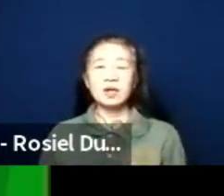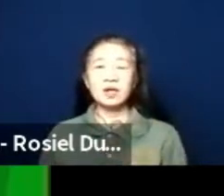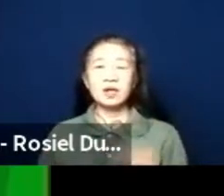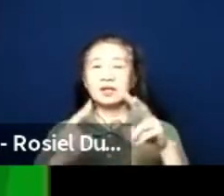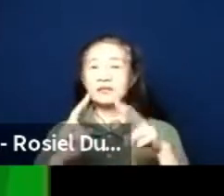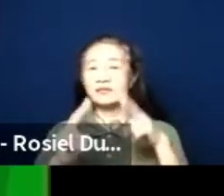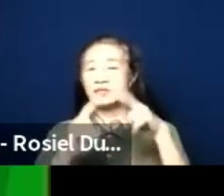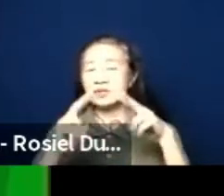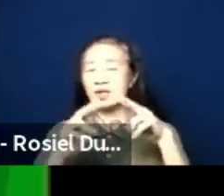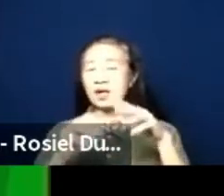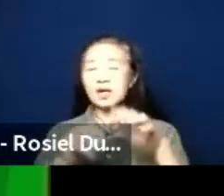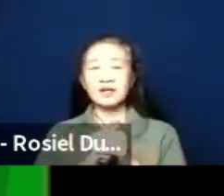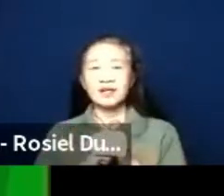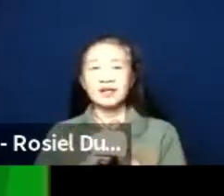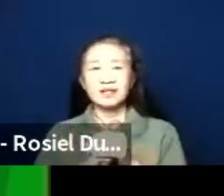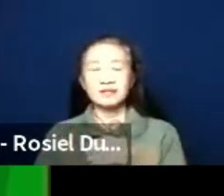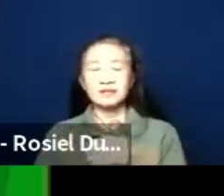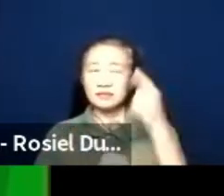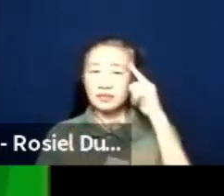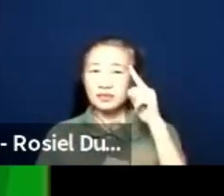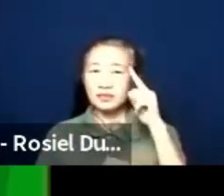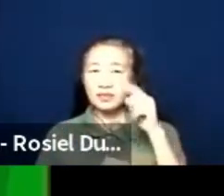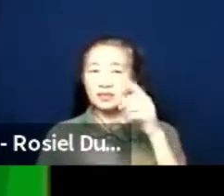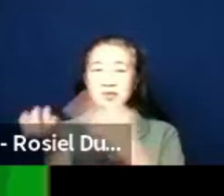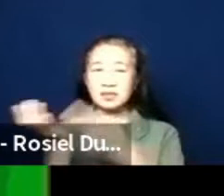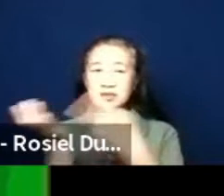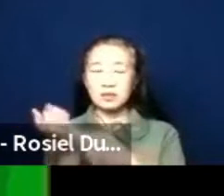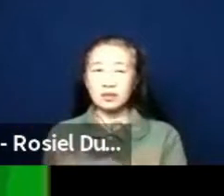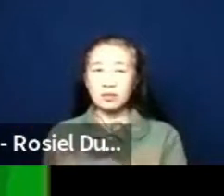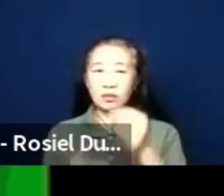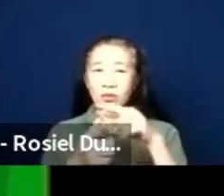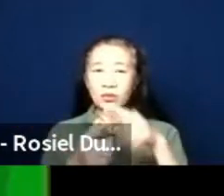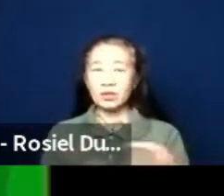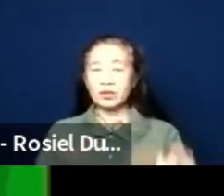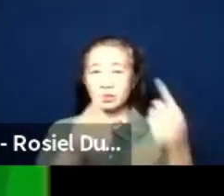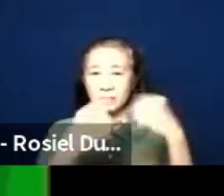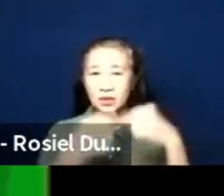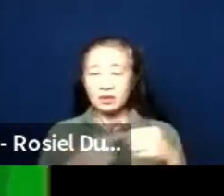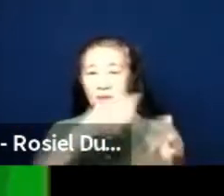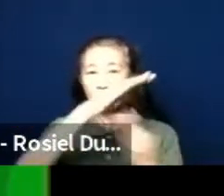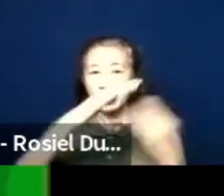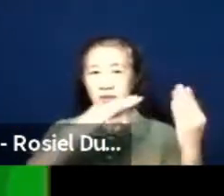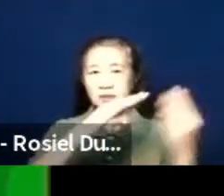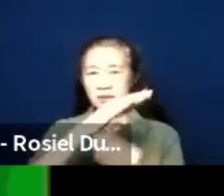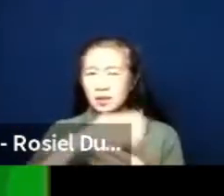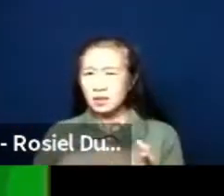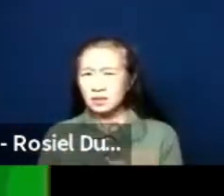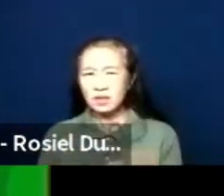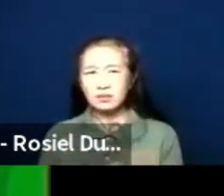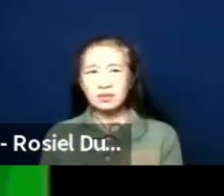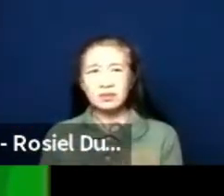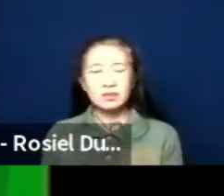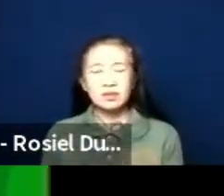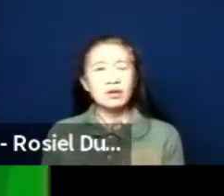will discuss about the Autism Responders Kit or Calm Down Kit, or basically a toy box. Okay, what